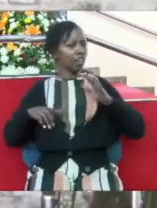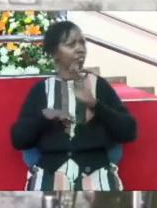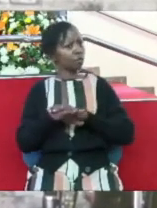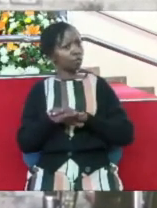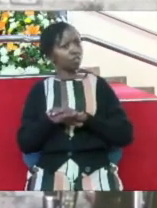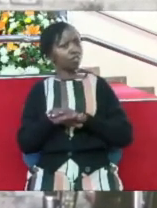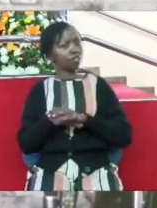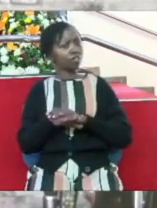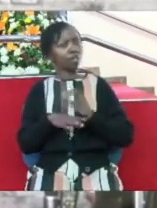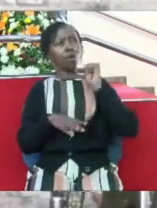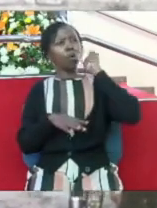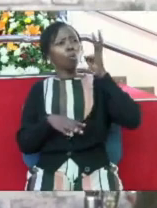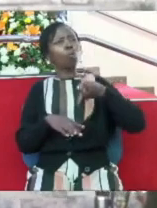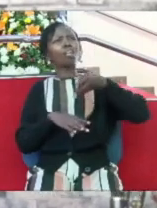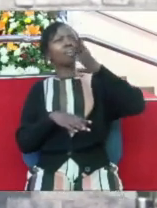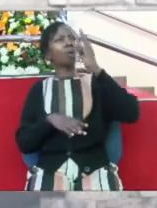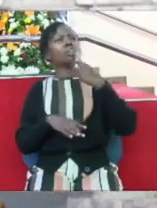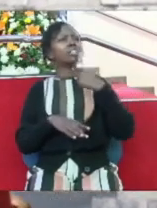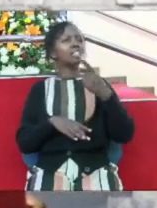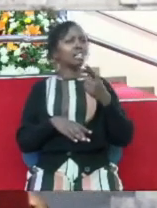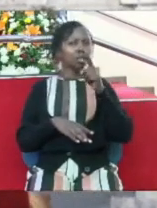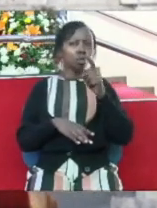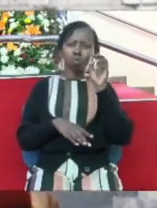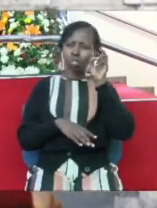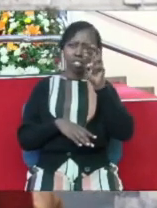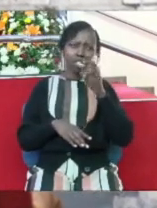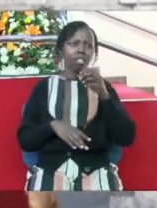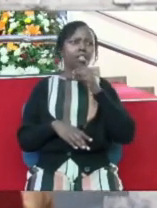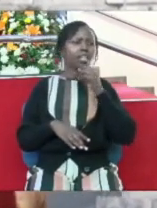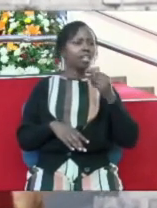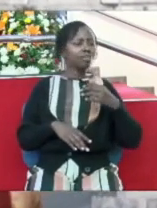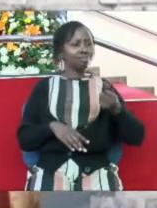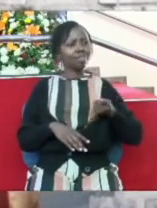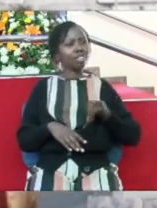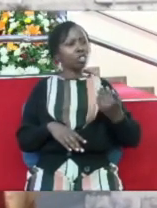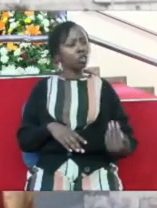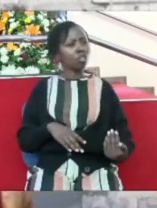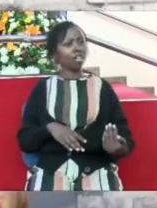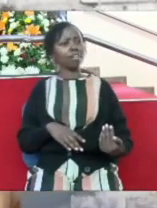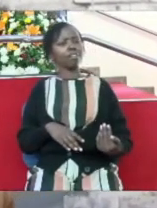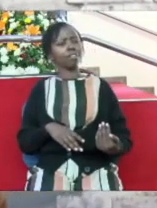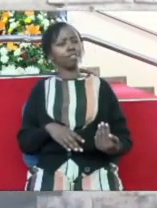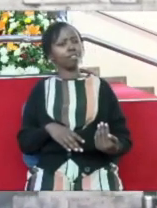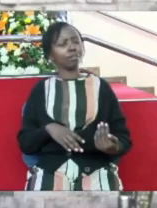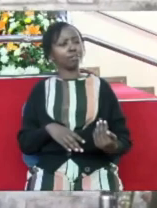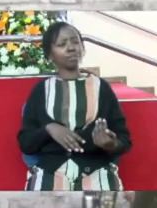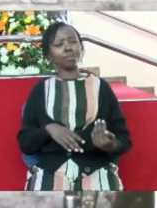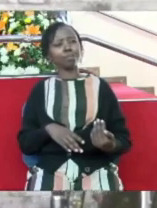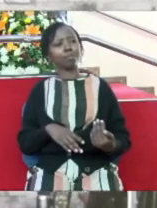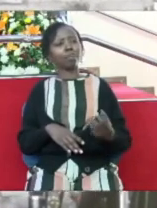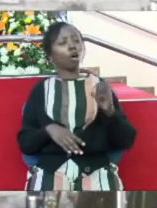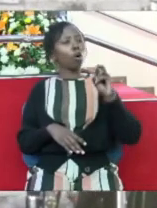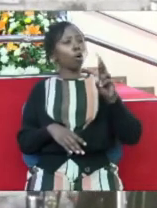God says, have you seen my daughter Anne? Je, have you seen my son John? Je, Mungu atataja hayo majina anasema umeona mtoto wangu